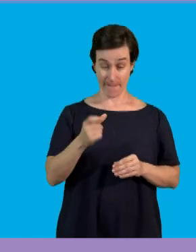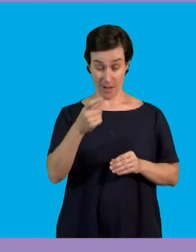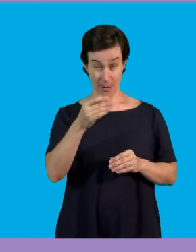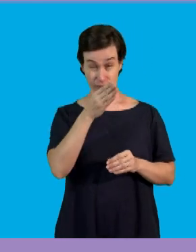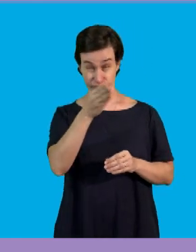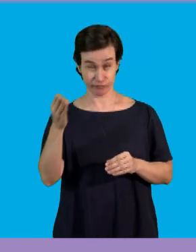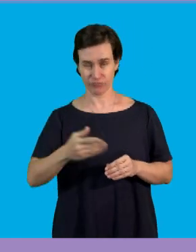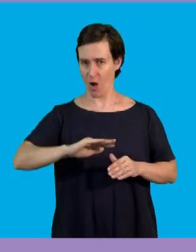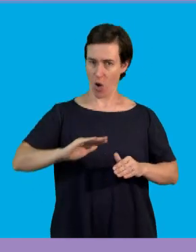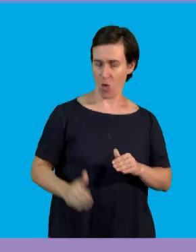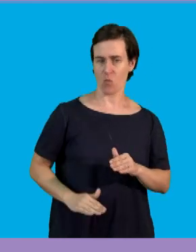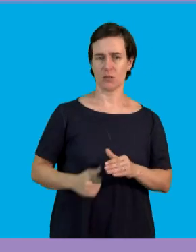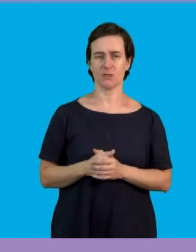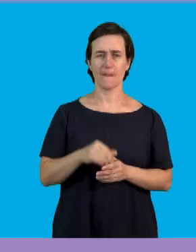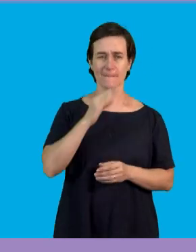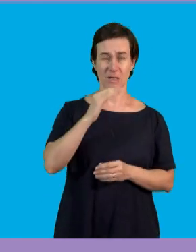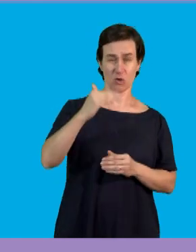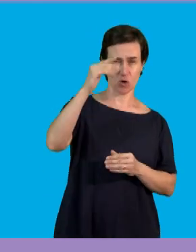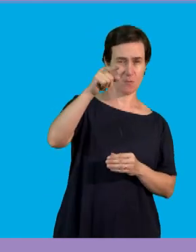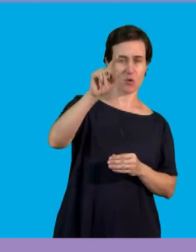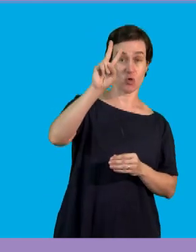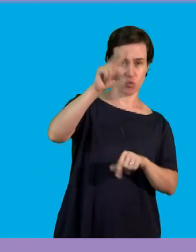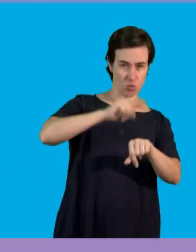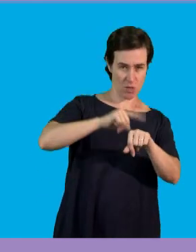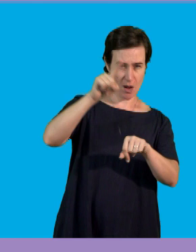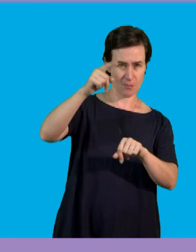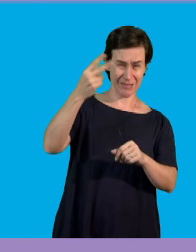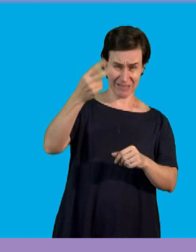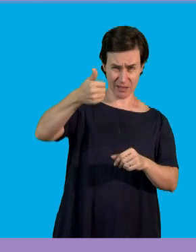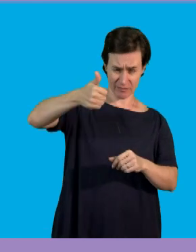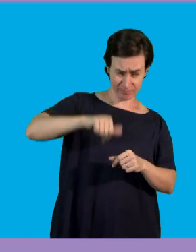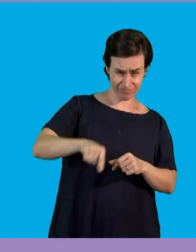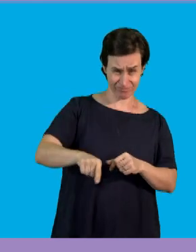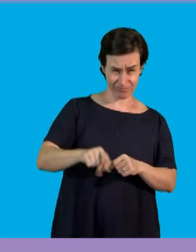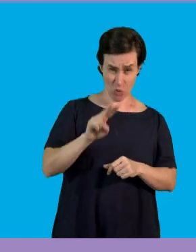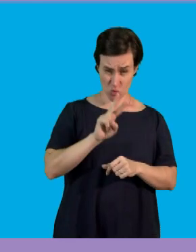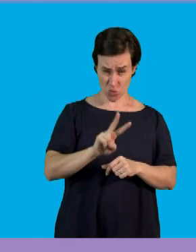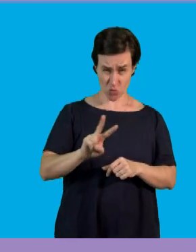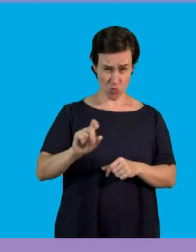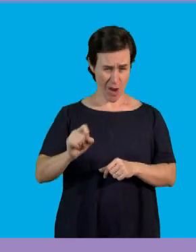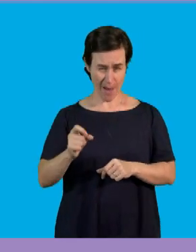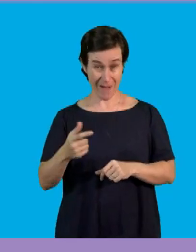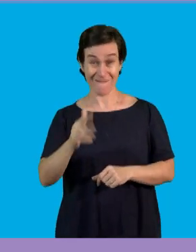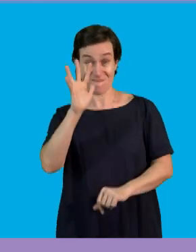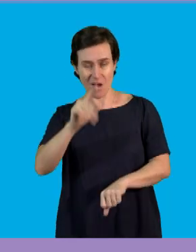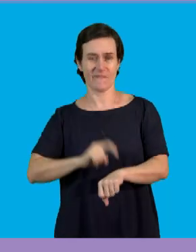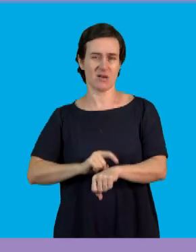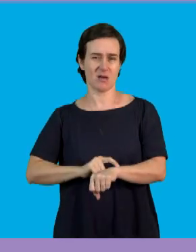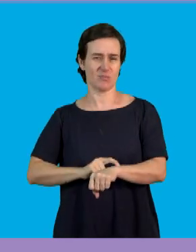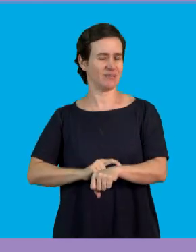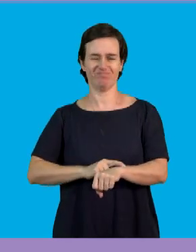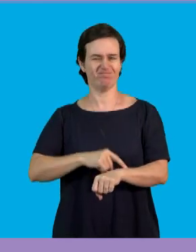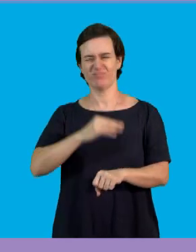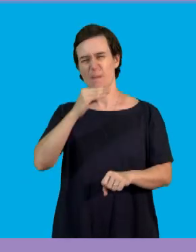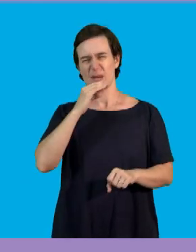2 appears only twice. And we look at the second block, 2 appears 5 times. So which one